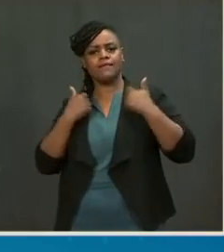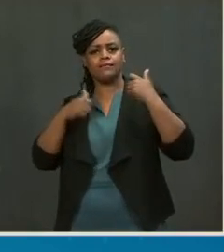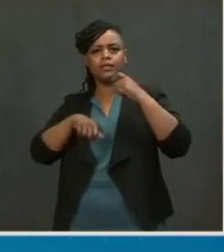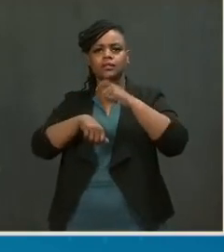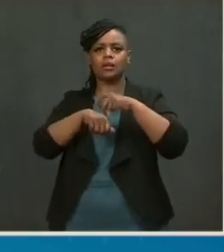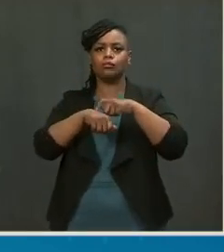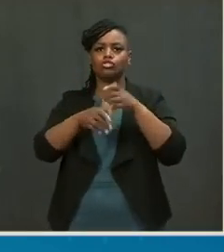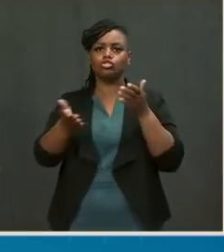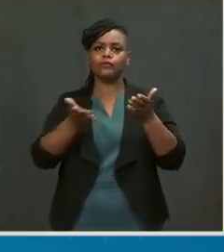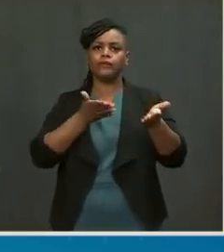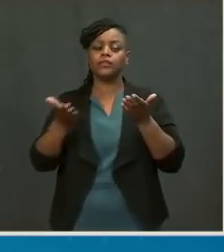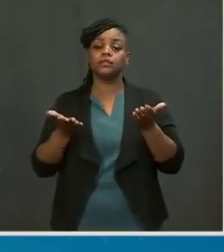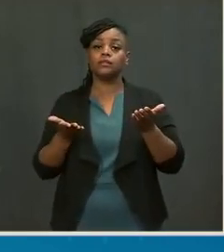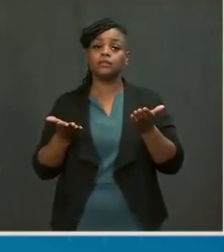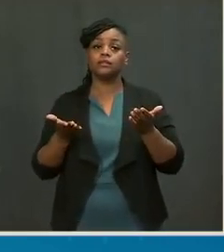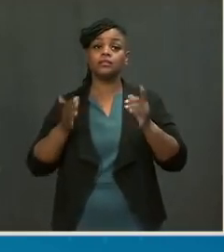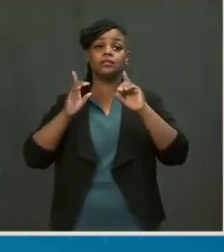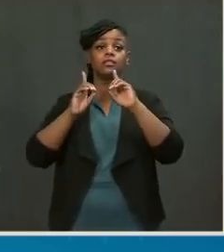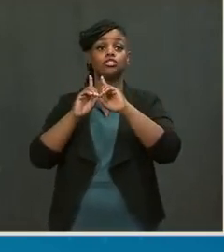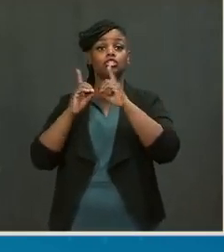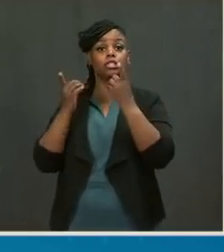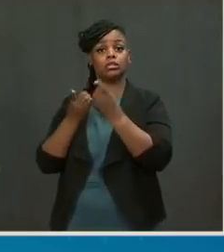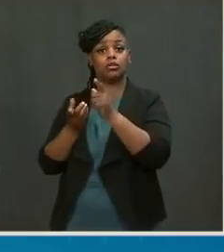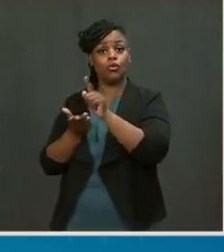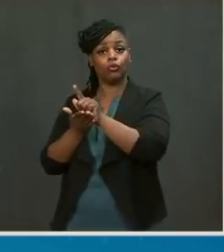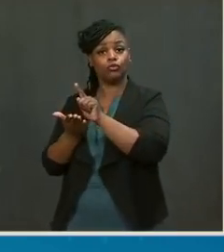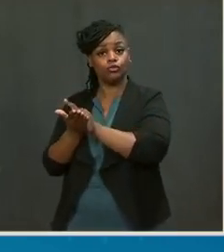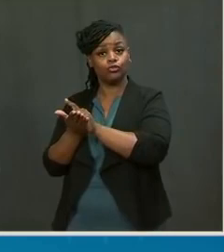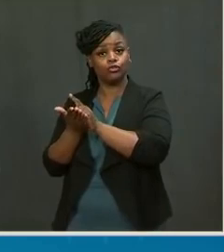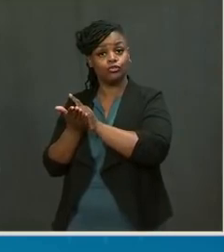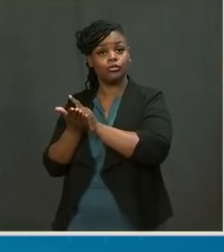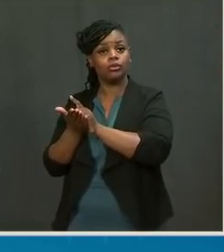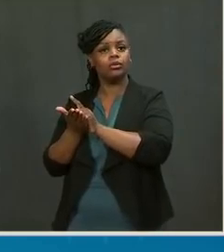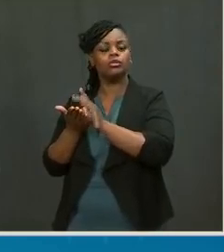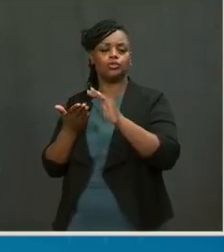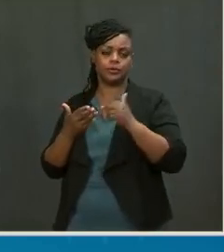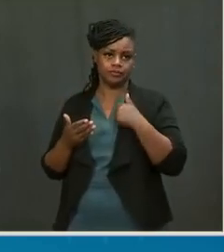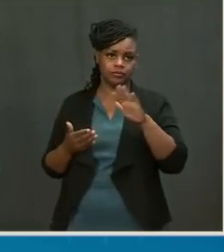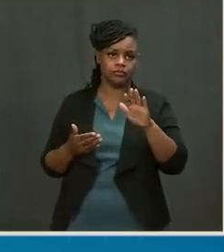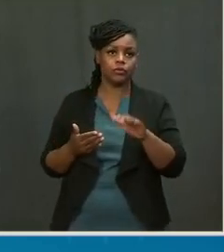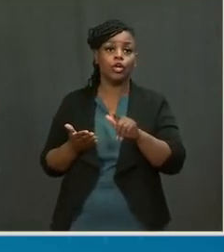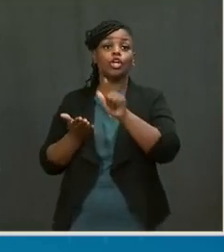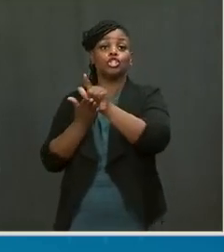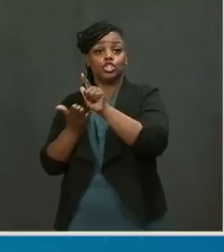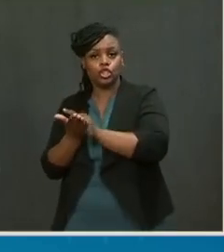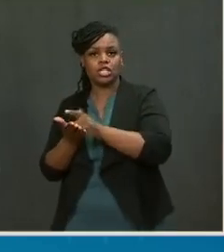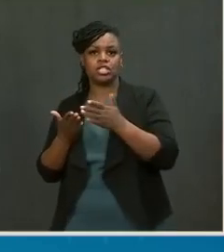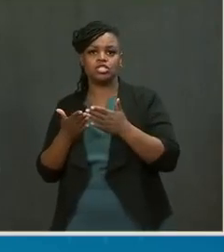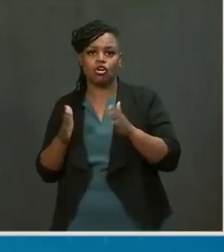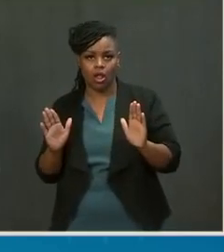Attorney, Attorney General, U.S. Senator,